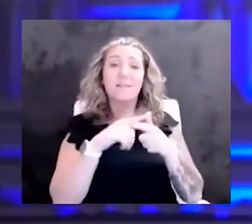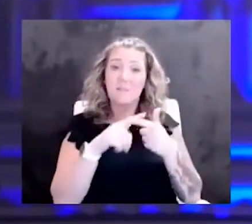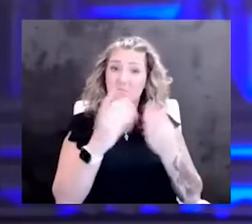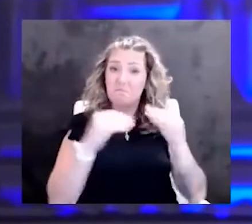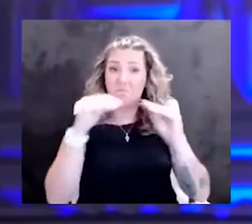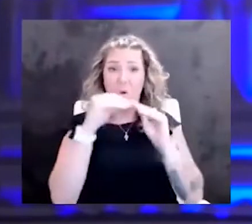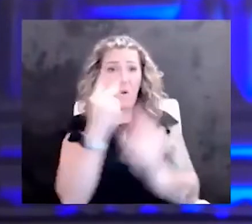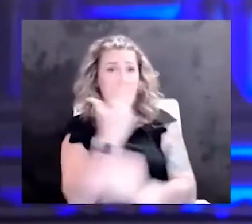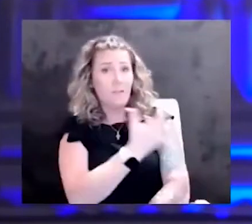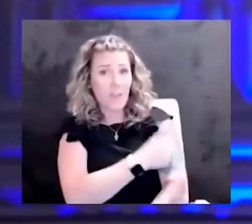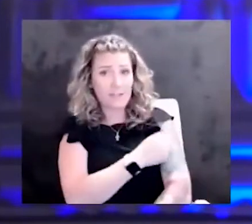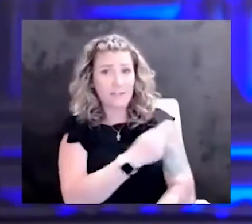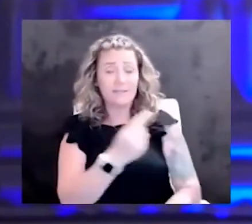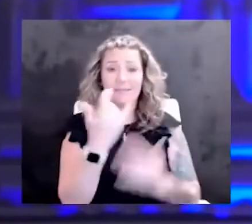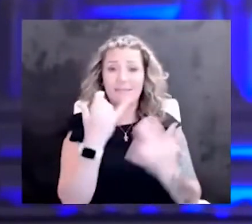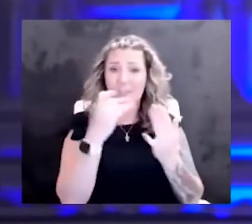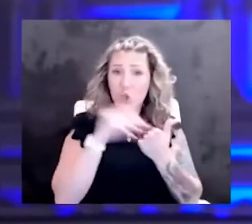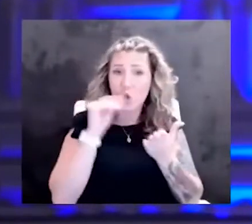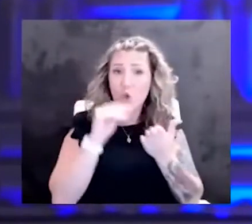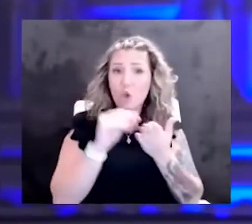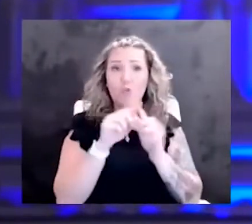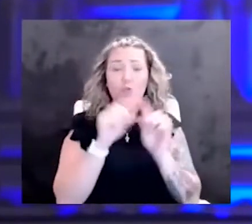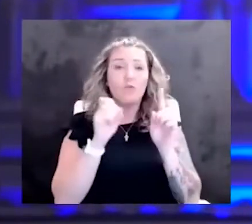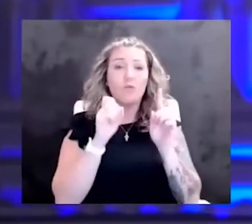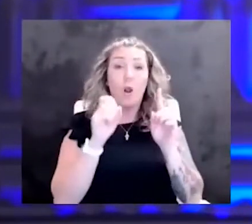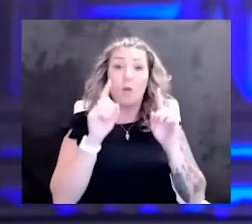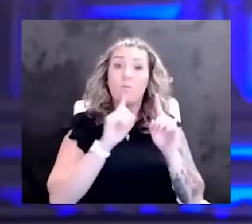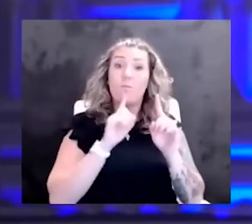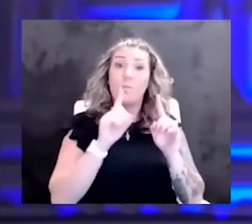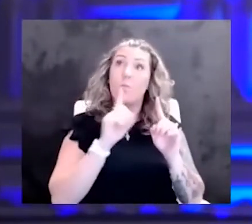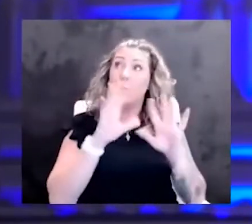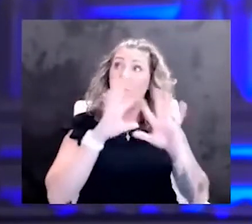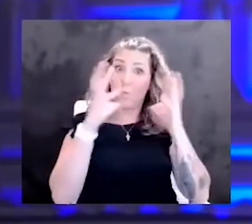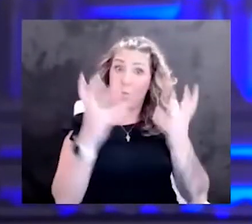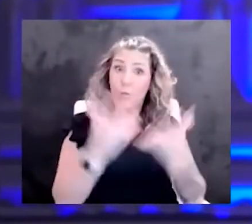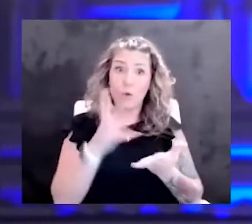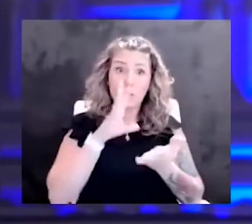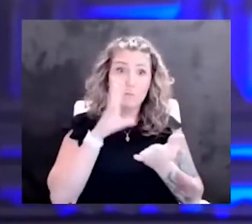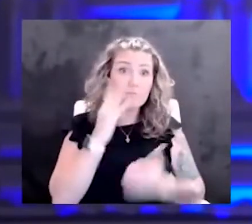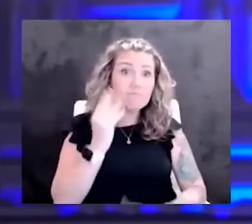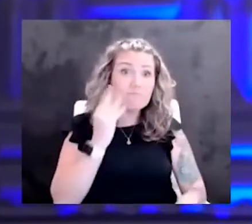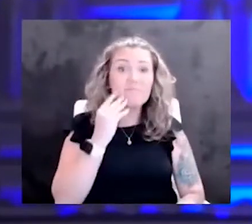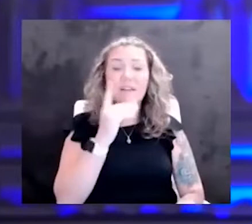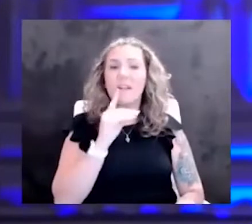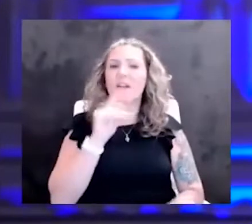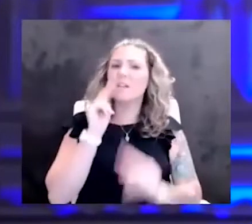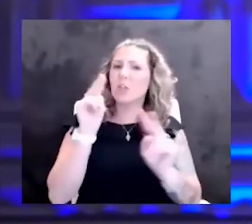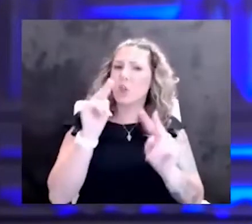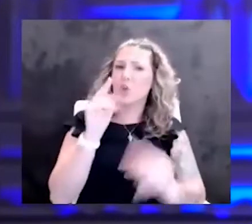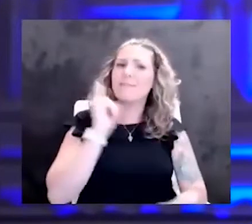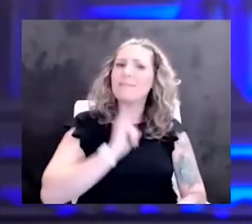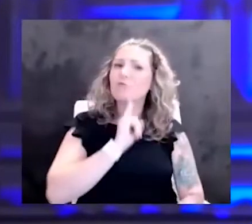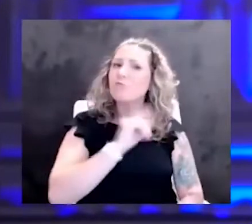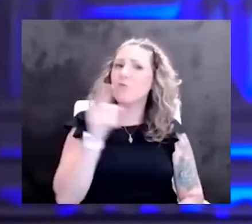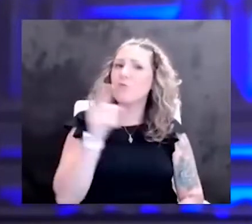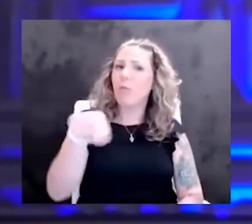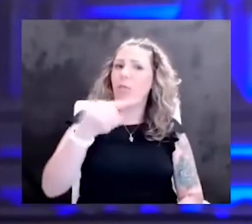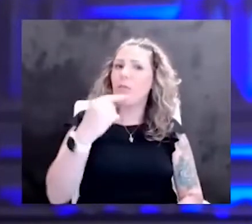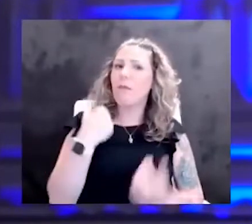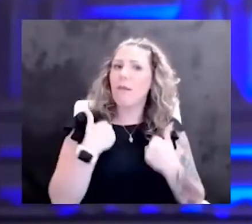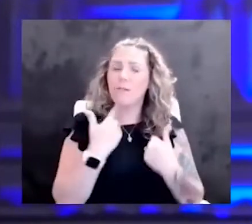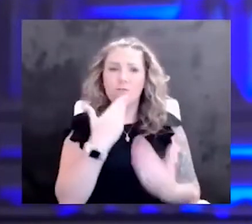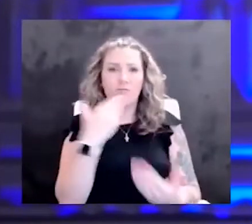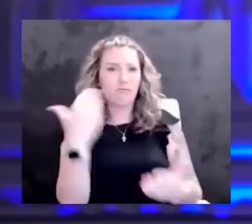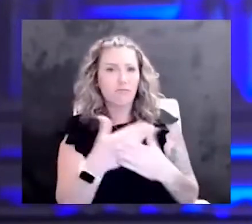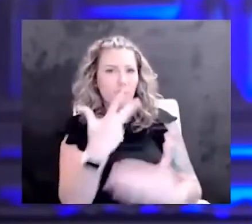are learning now from real-world experience. Of course, we are really look to Israel because they have had such a good vaccine uptake